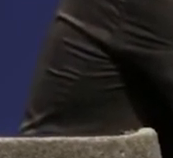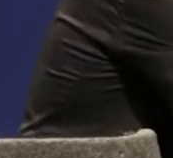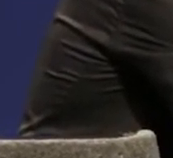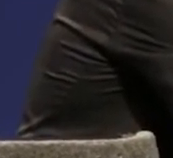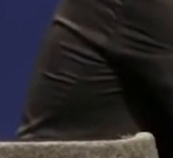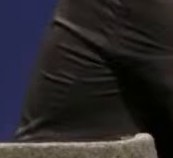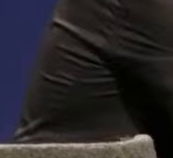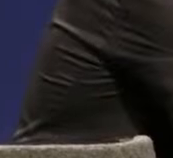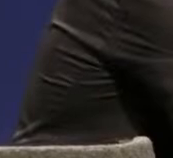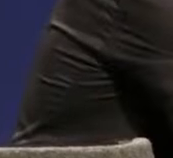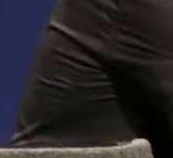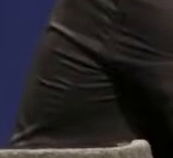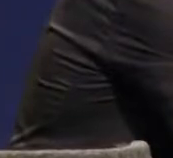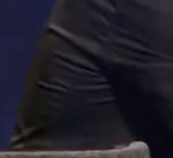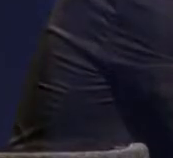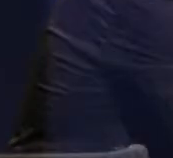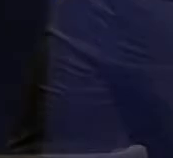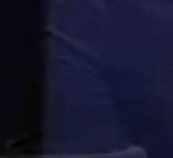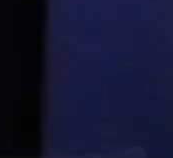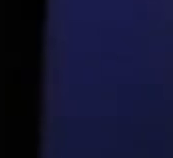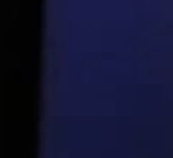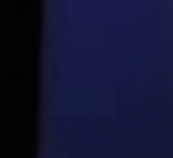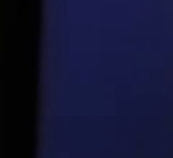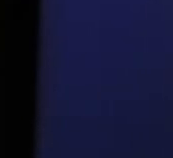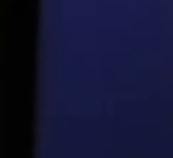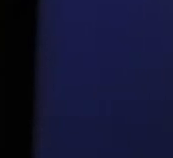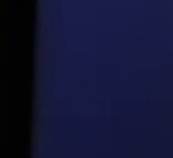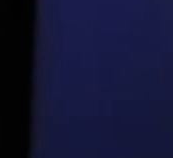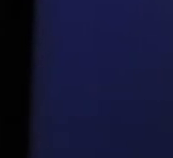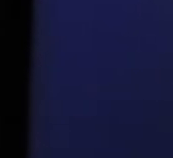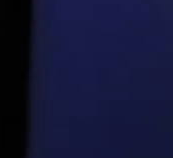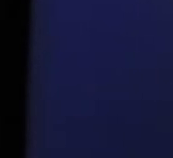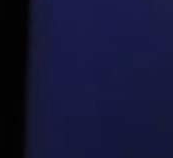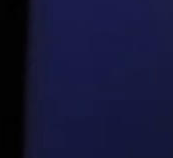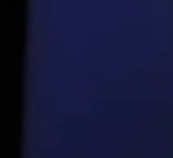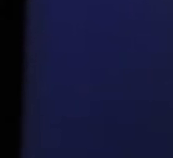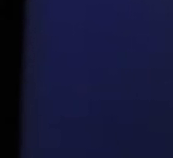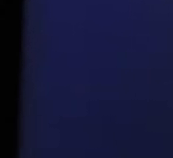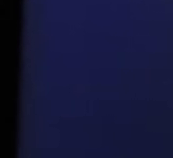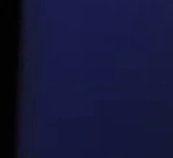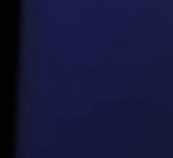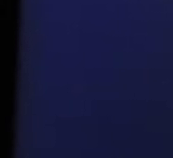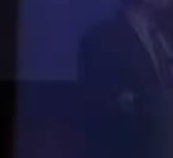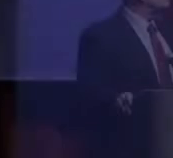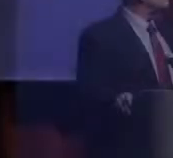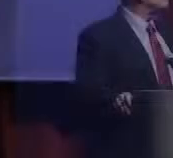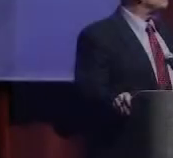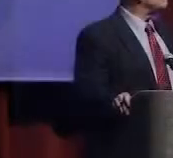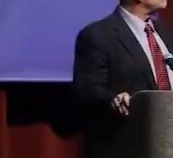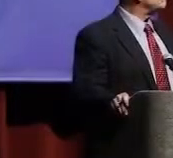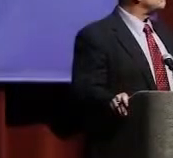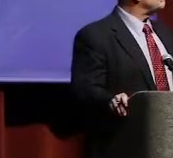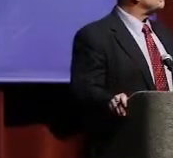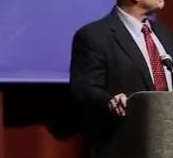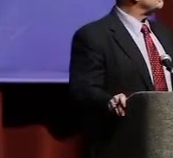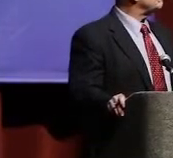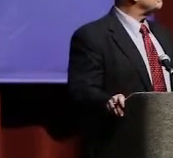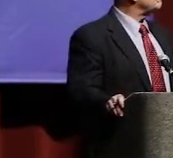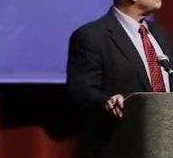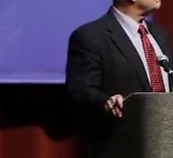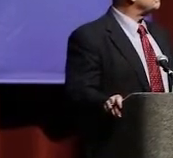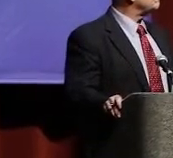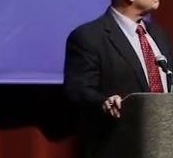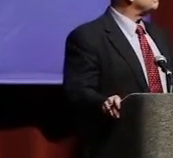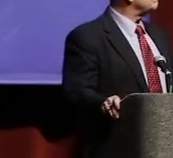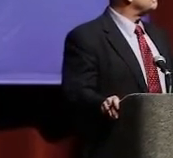is the longest-serving, independent, nonpartisan commission of its kind in the nation. Voters of Indiana are invited to submit questions for